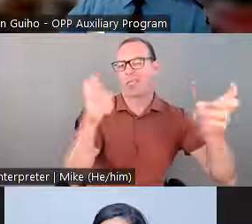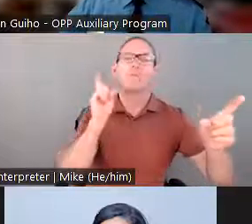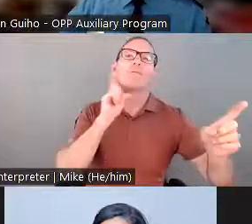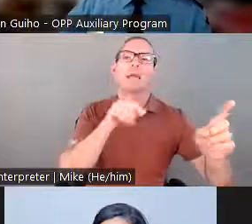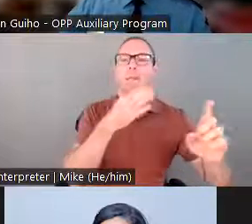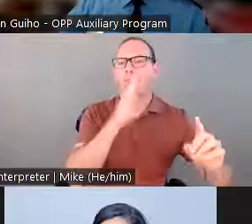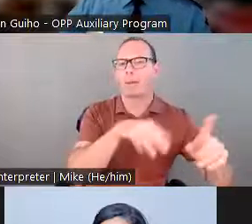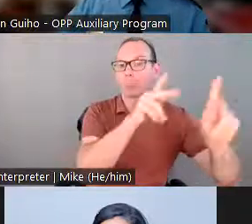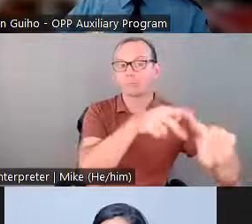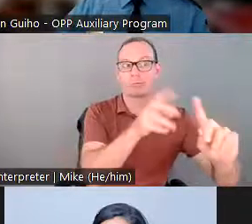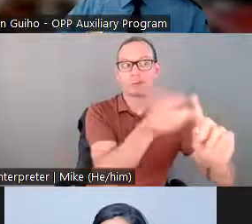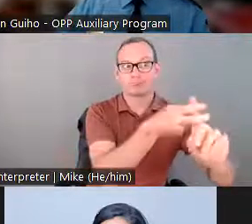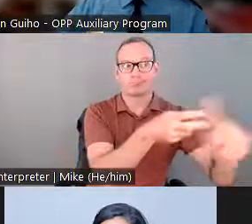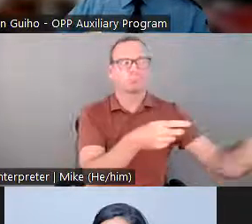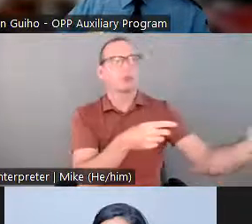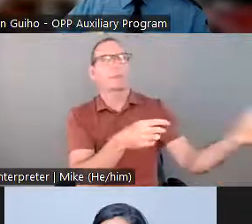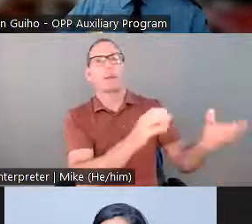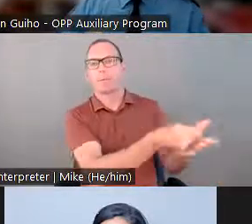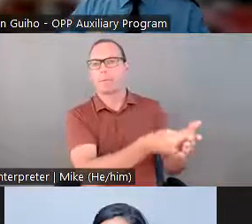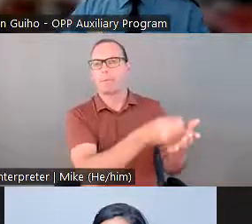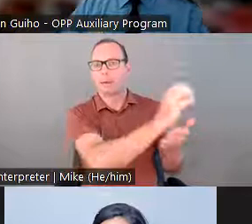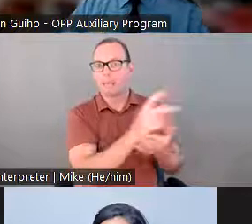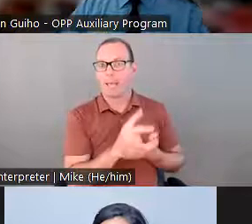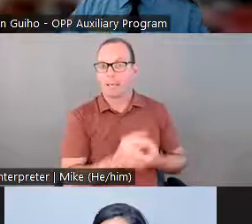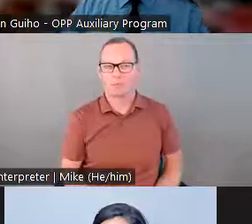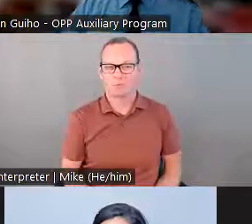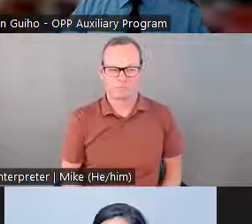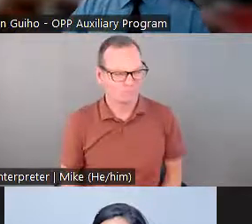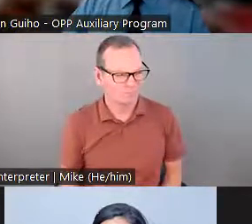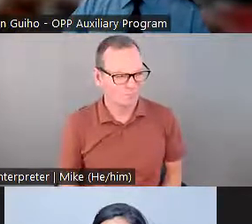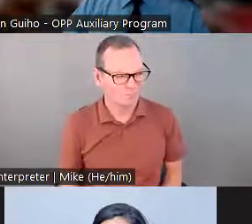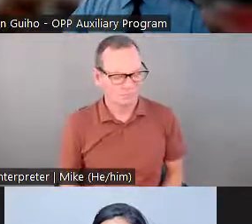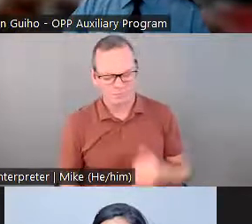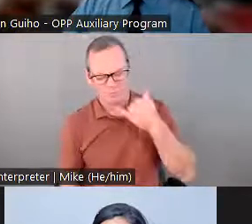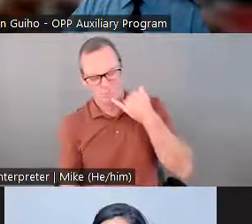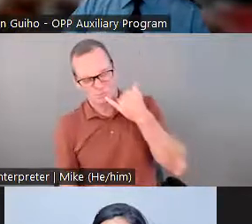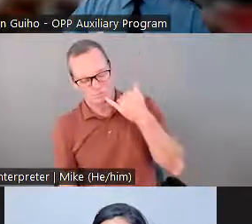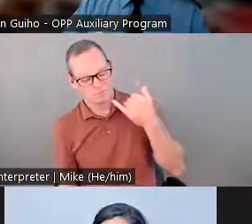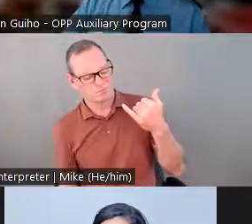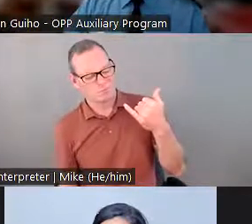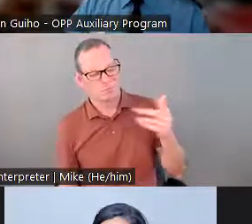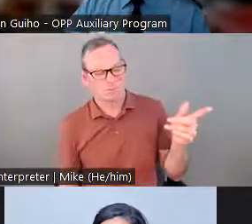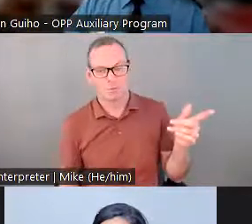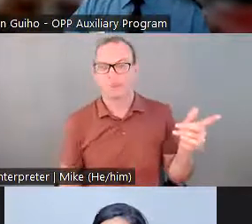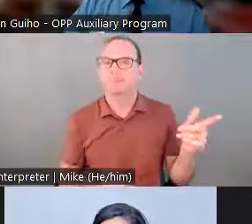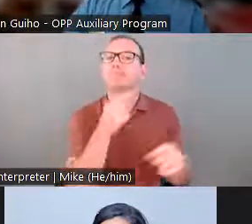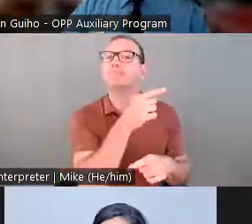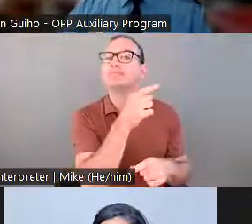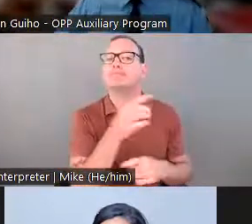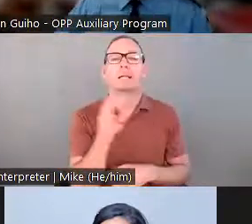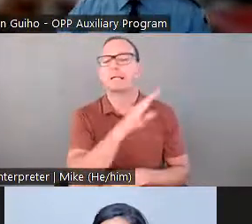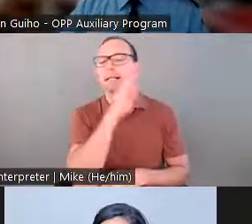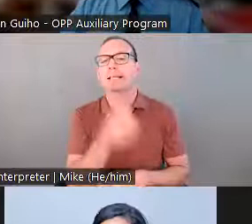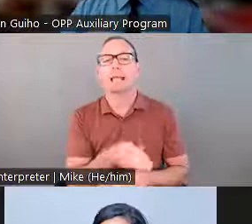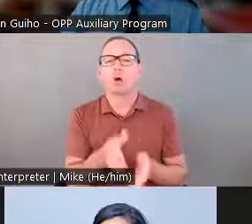Again, bank investigators do not ask you to how can I say, conduct a